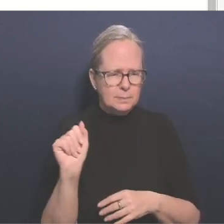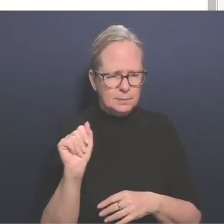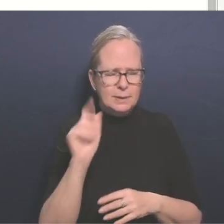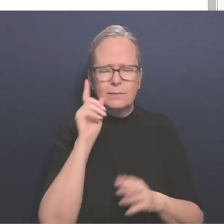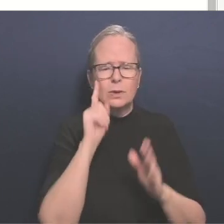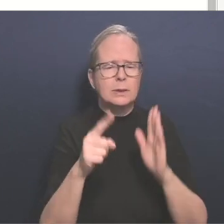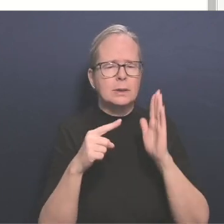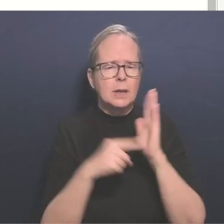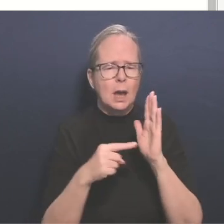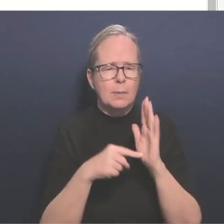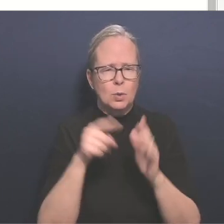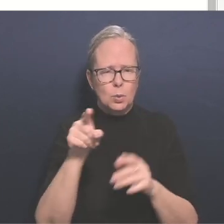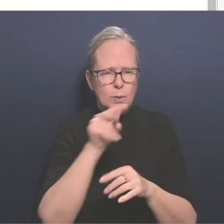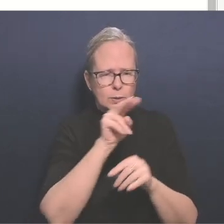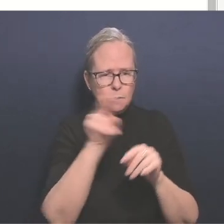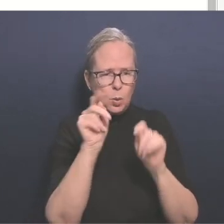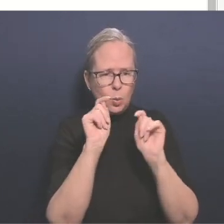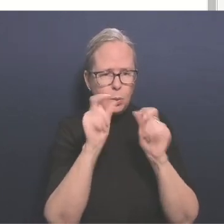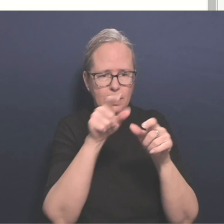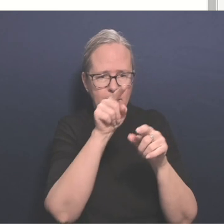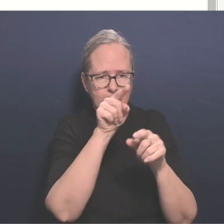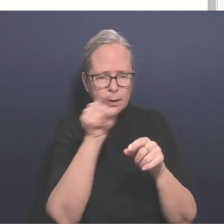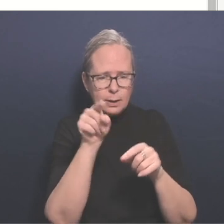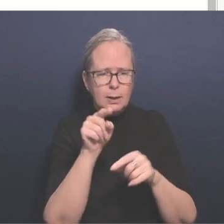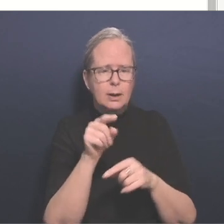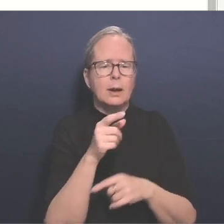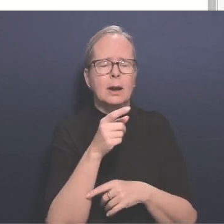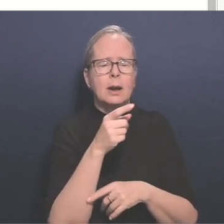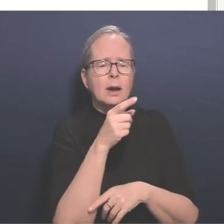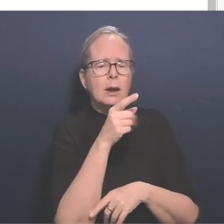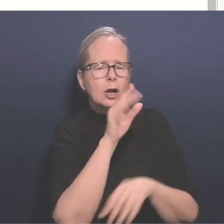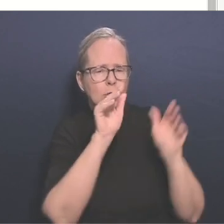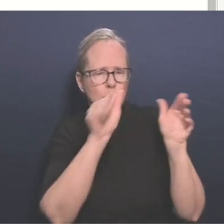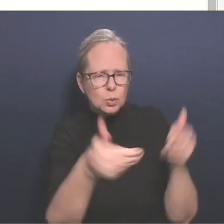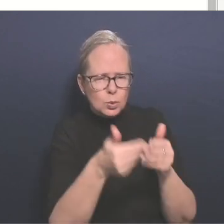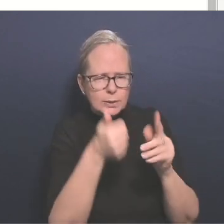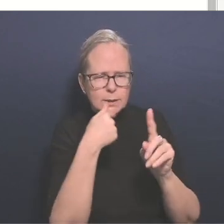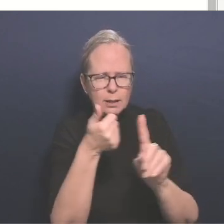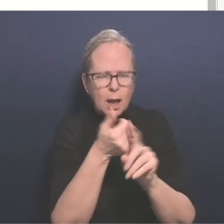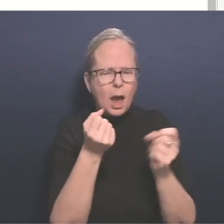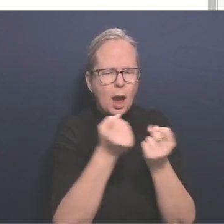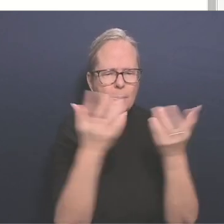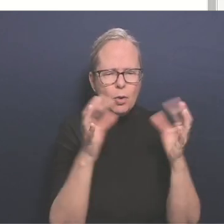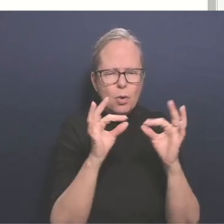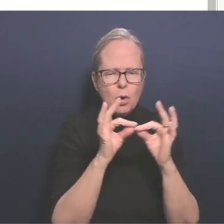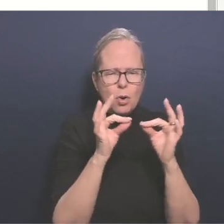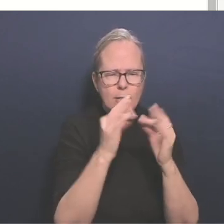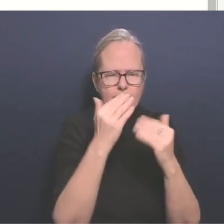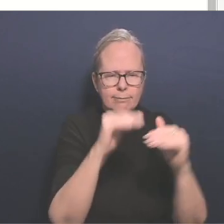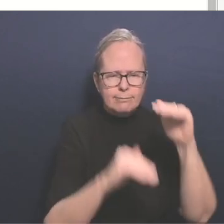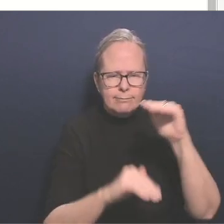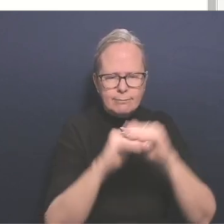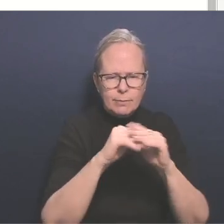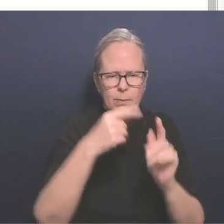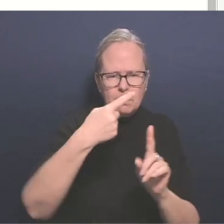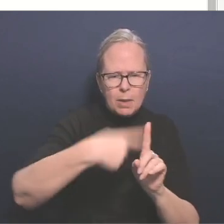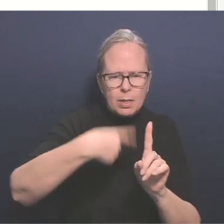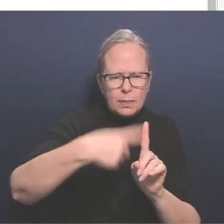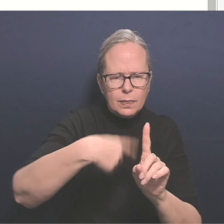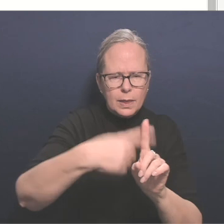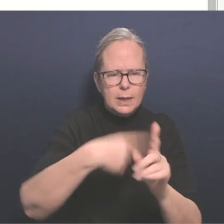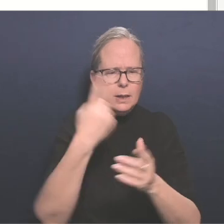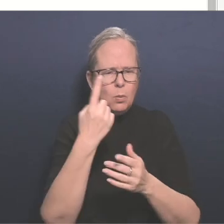particular benefit. You can either skip ahead or start from the beginning. And if I go into just one of the sections